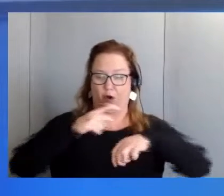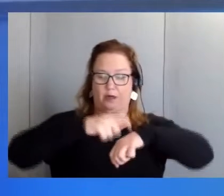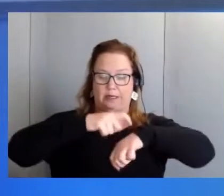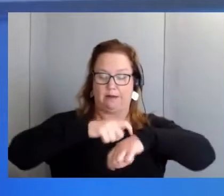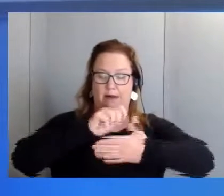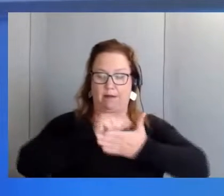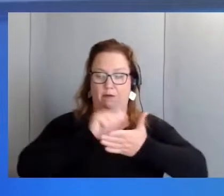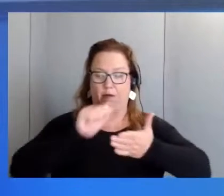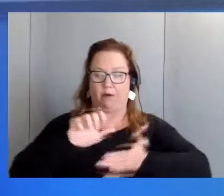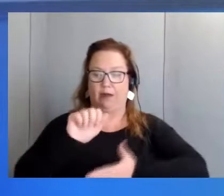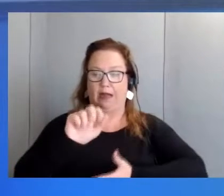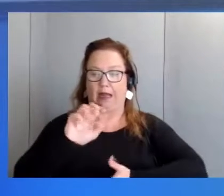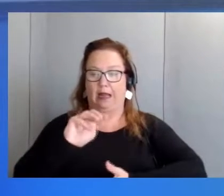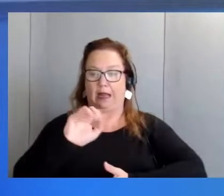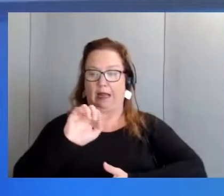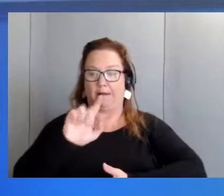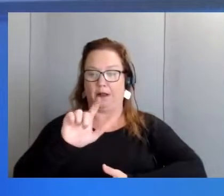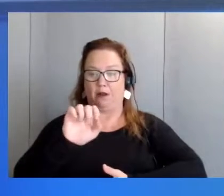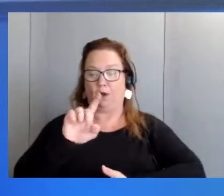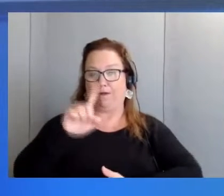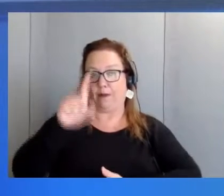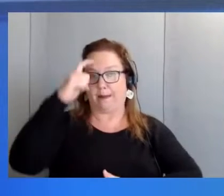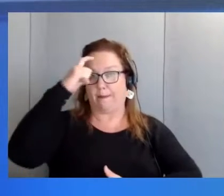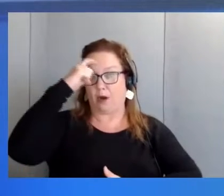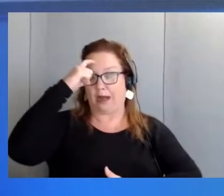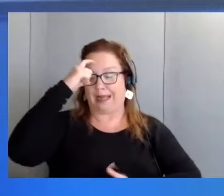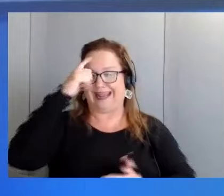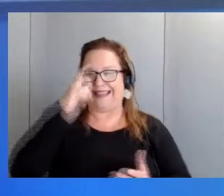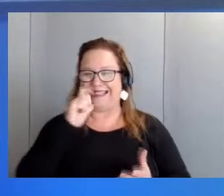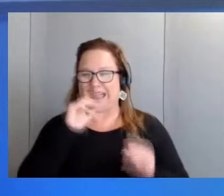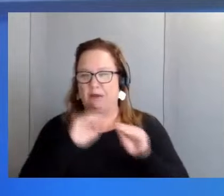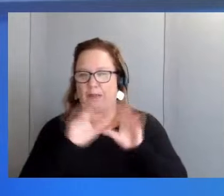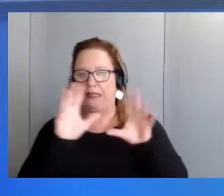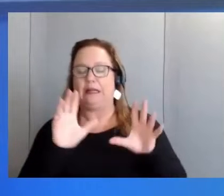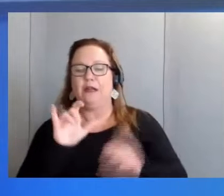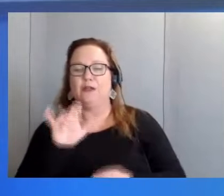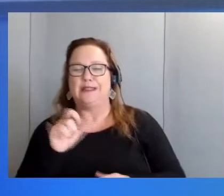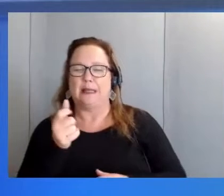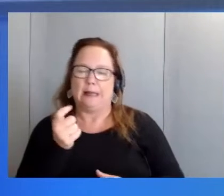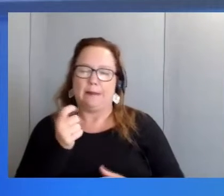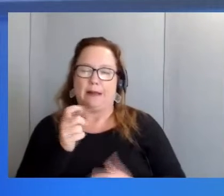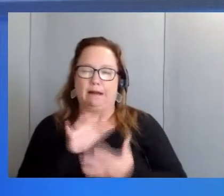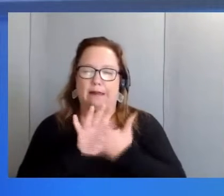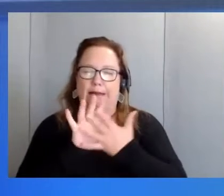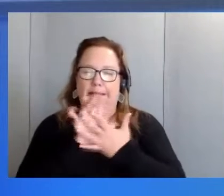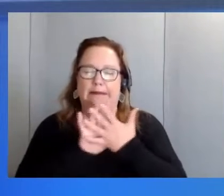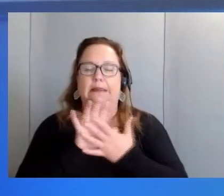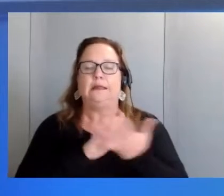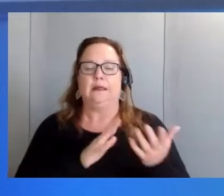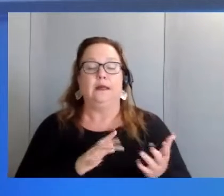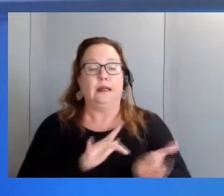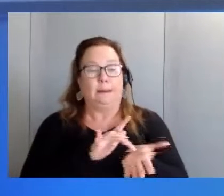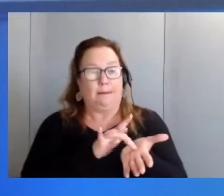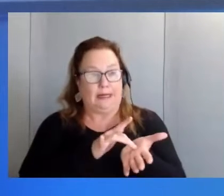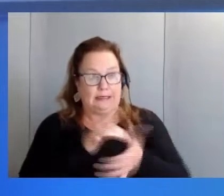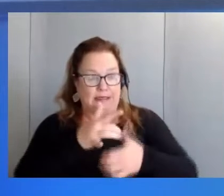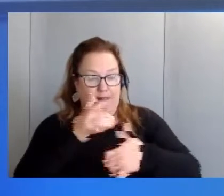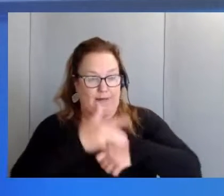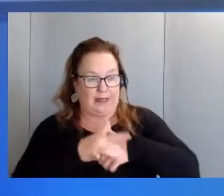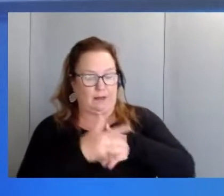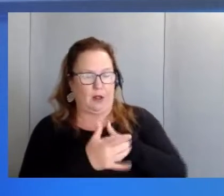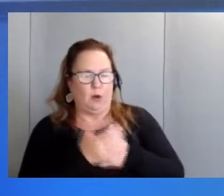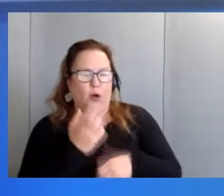the brain? And that's not quite as clear, and hence a lot of the controversy. And so the drug's available. We're using it just in a